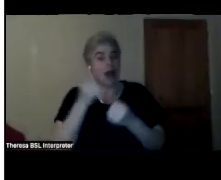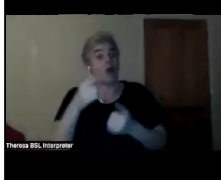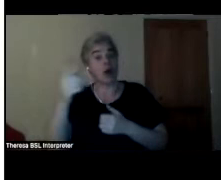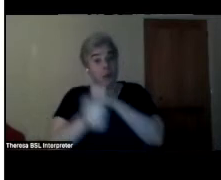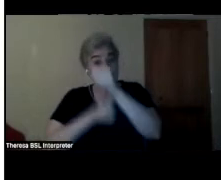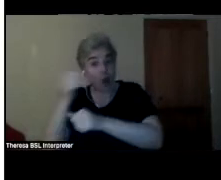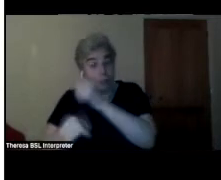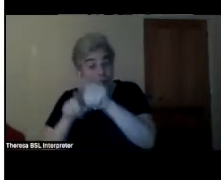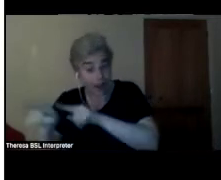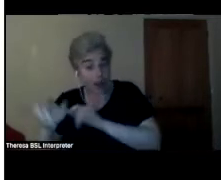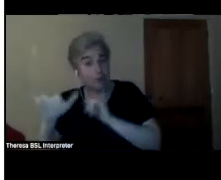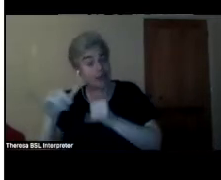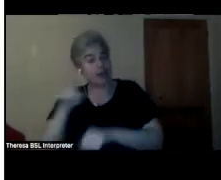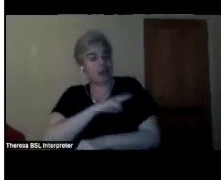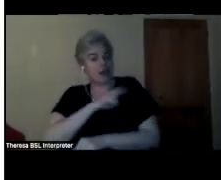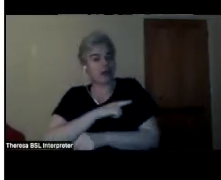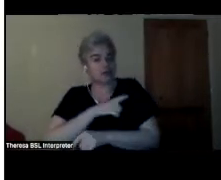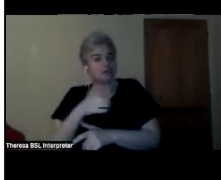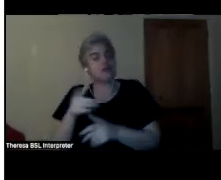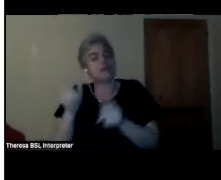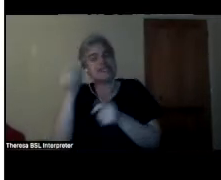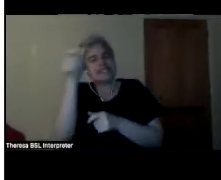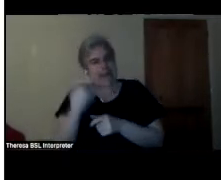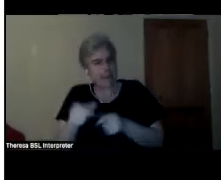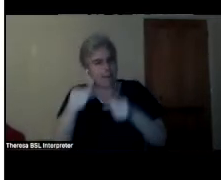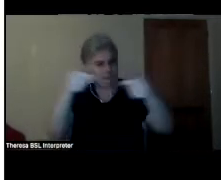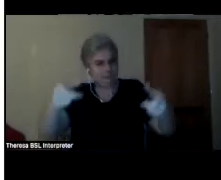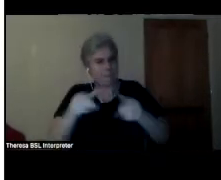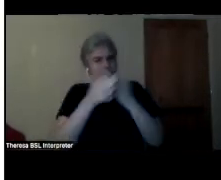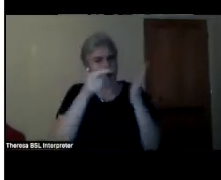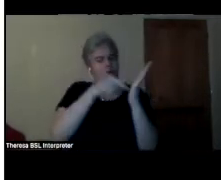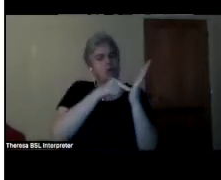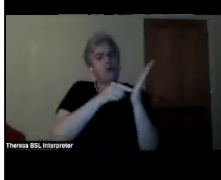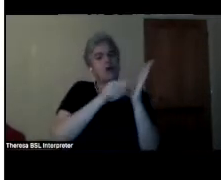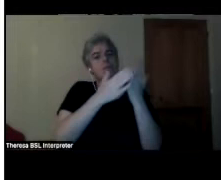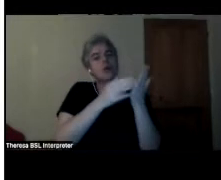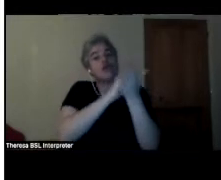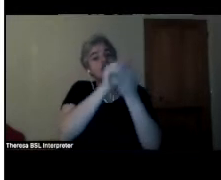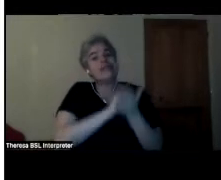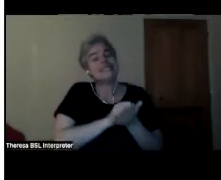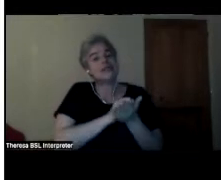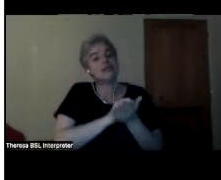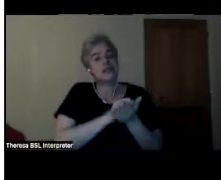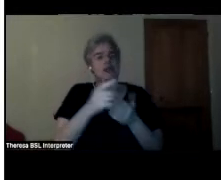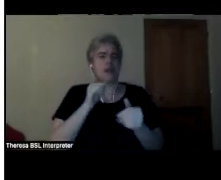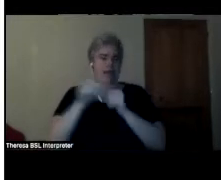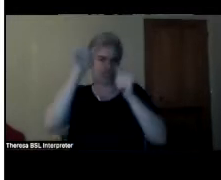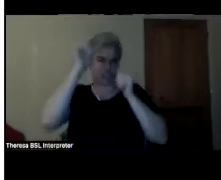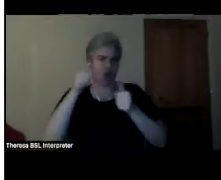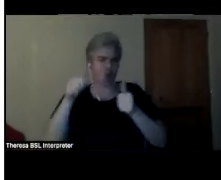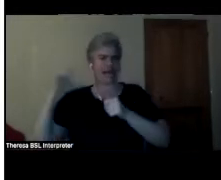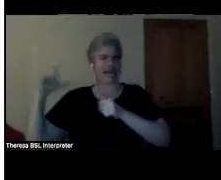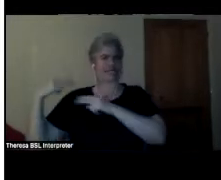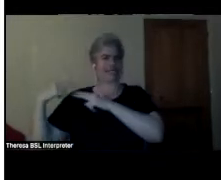popular, maybe because it is a fairly slim volume, is this book written by the best-known classicist